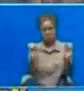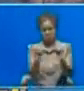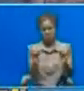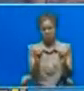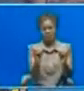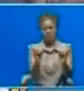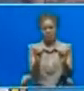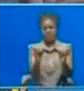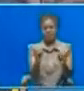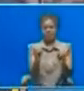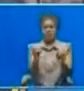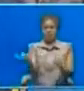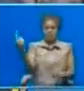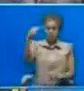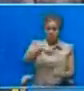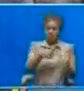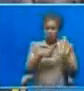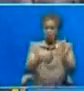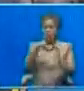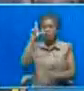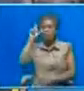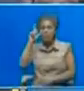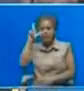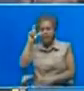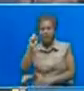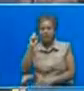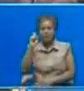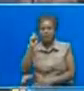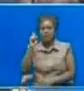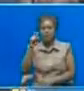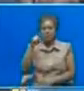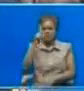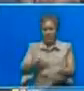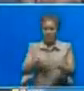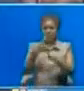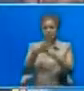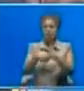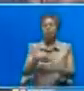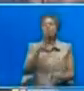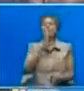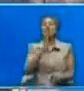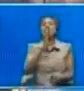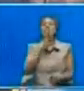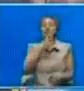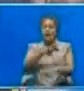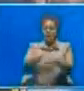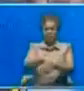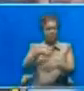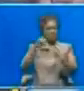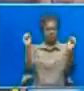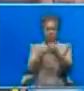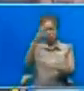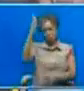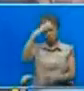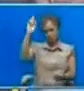yeye. Sasa tukakuja tukaoneshwa picha zile from the time alitolewa kwa maji. Sikuweza